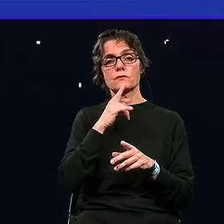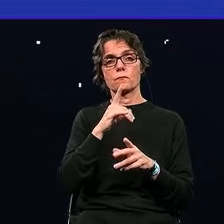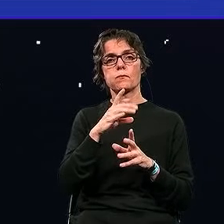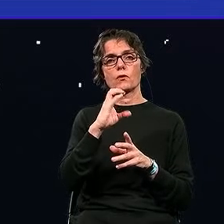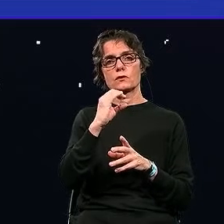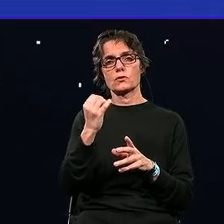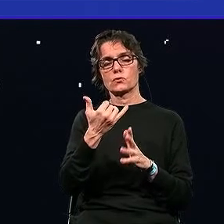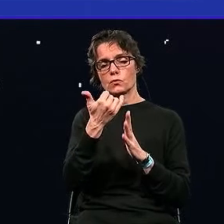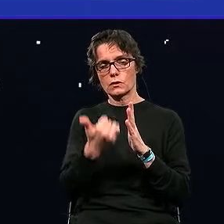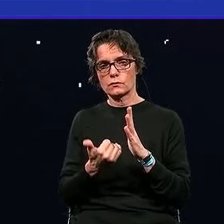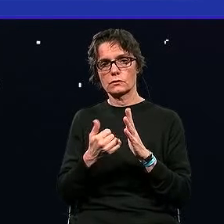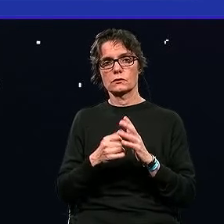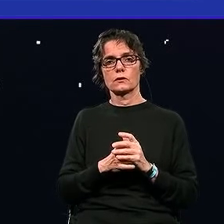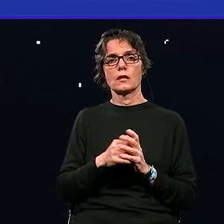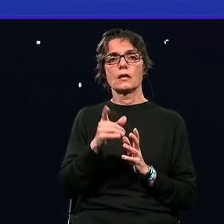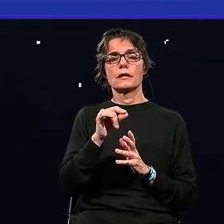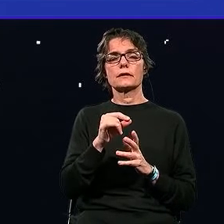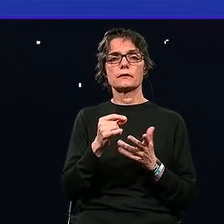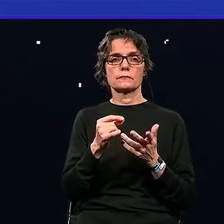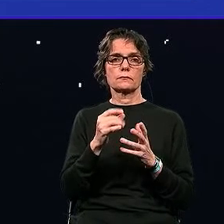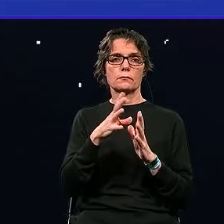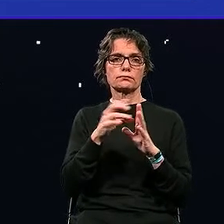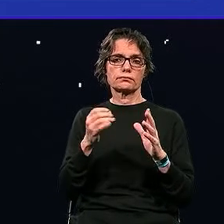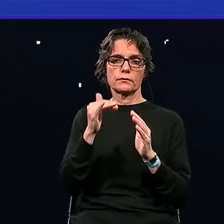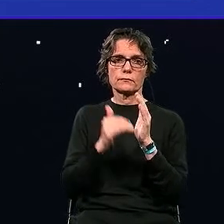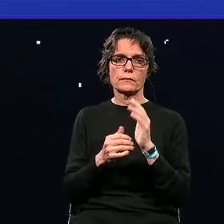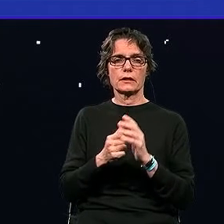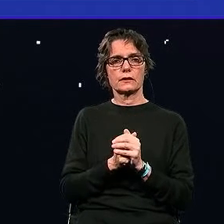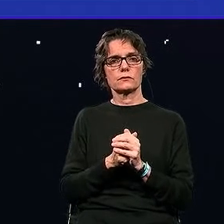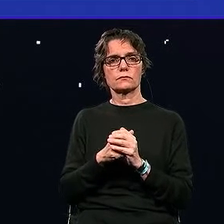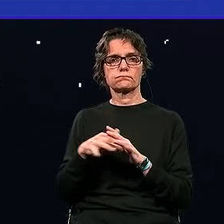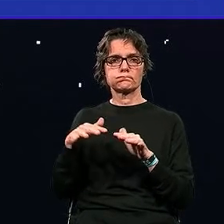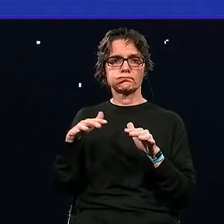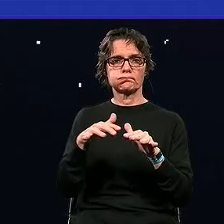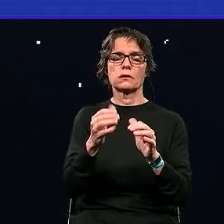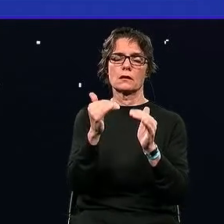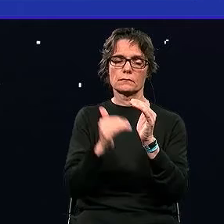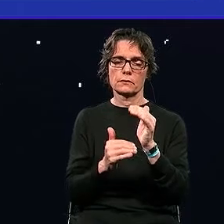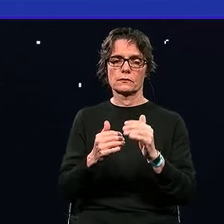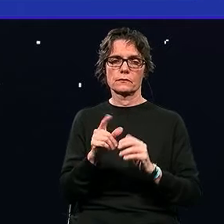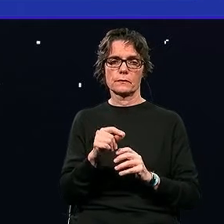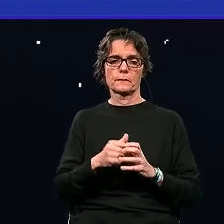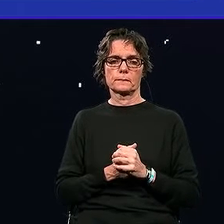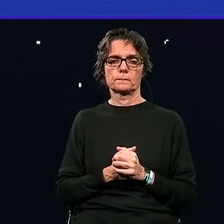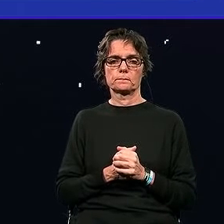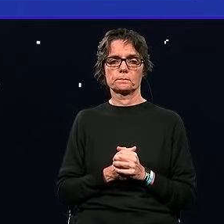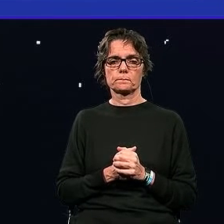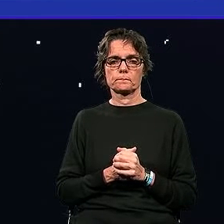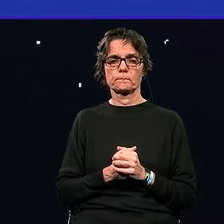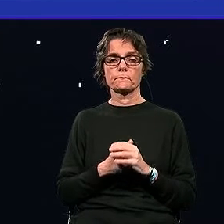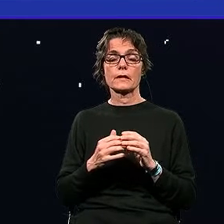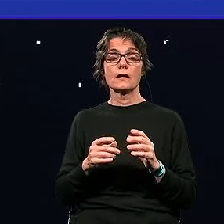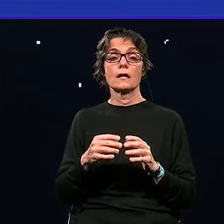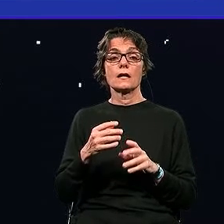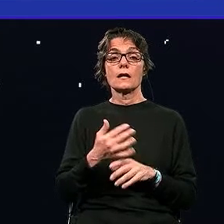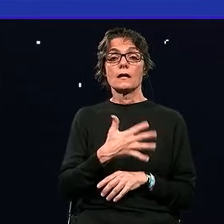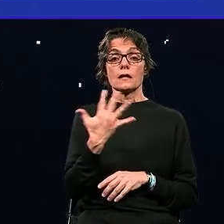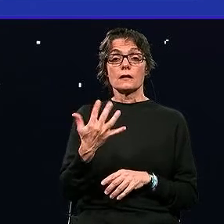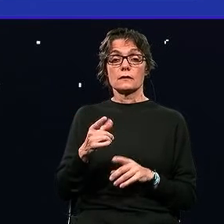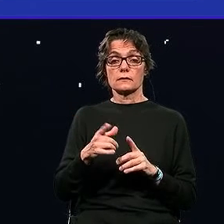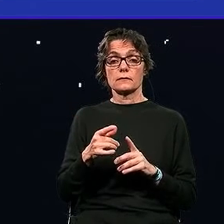emissions, plus less embedded carbon, less pollution, less congestion, and so on and so on. And the 5th area